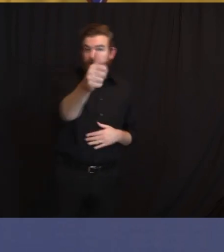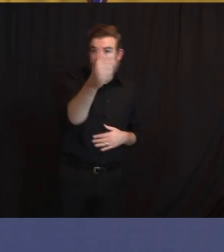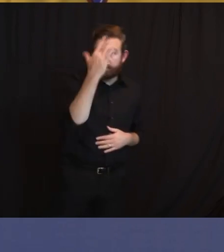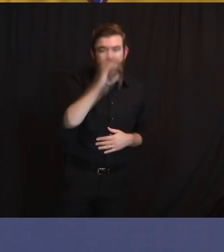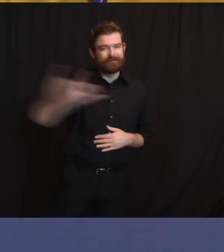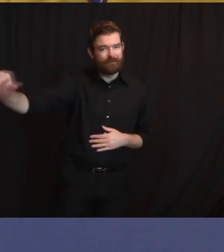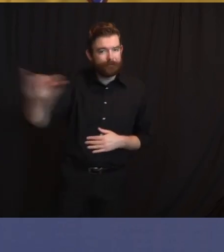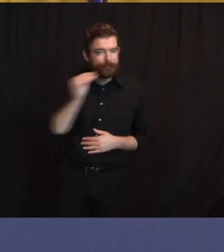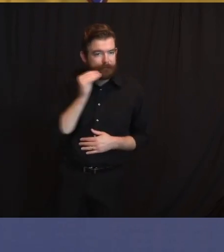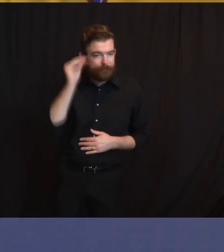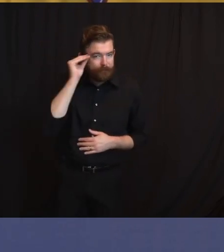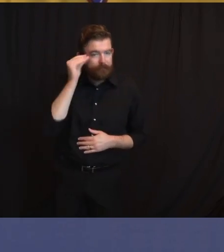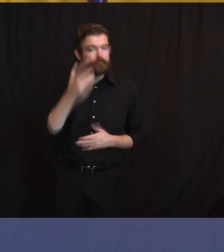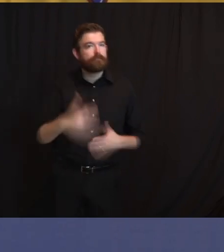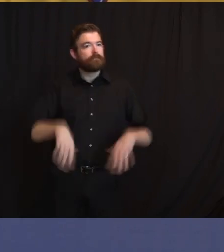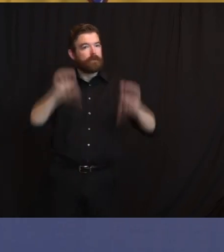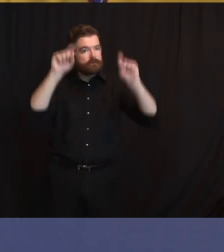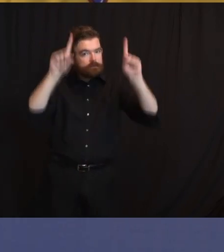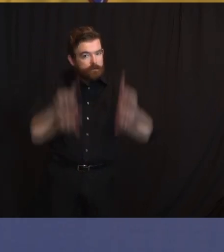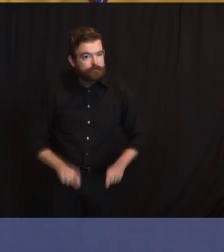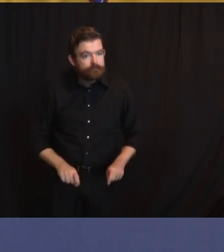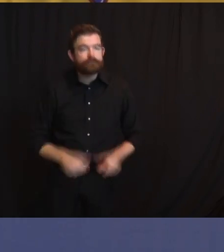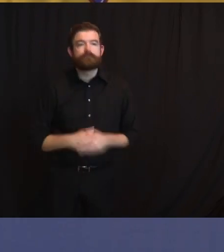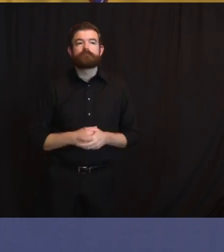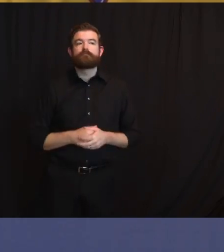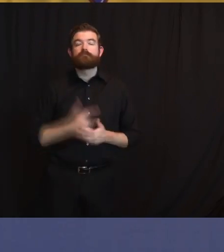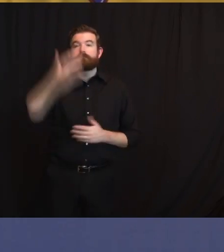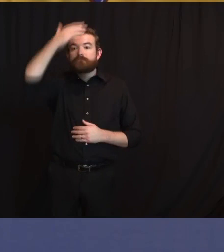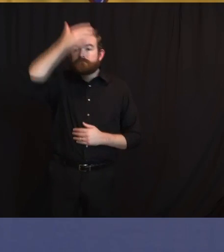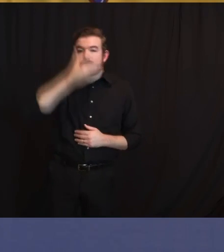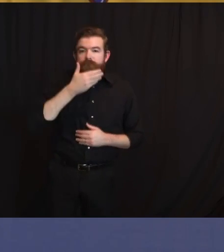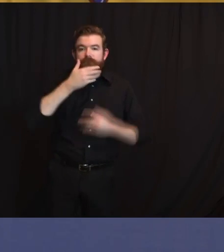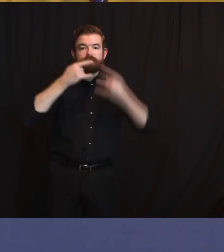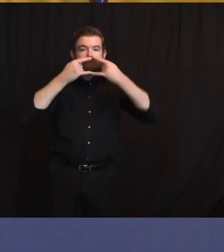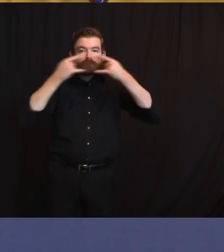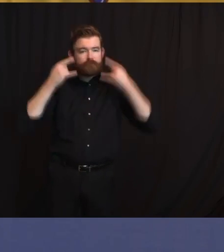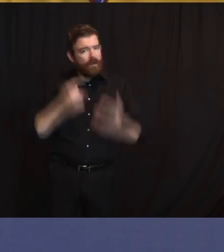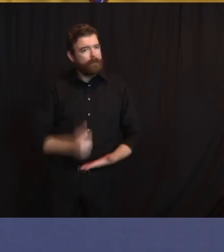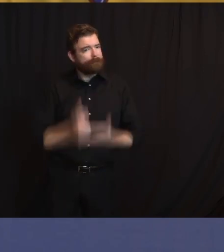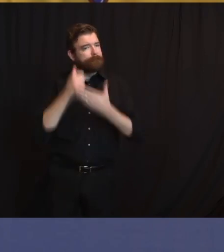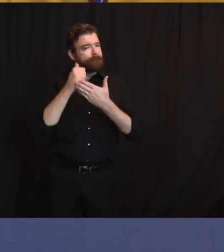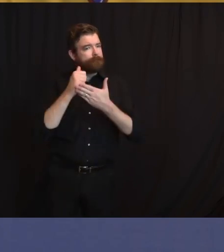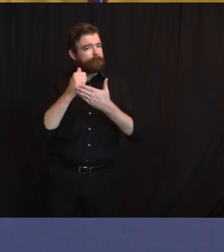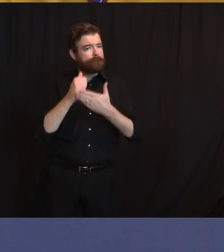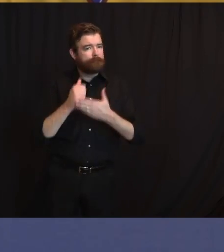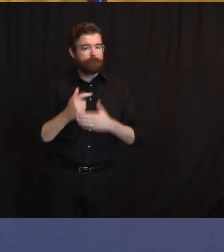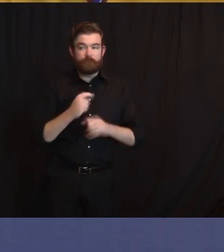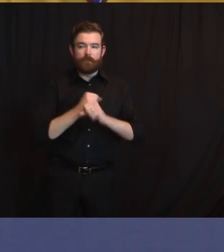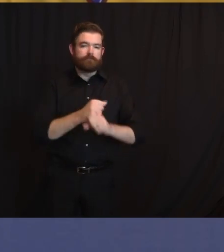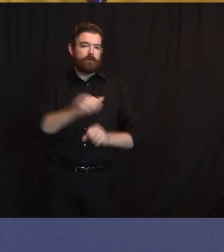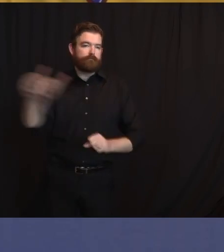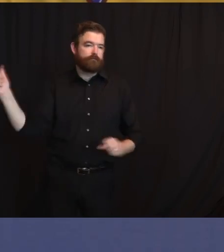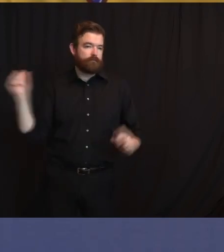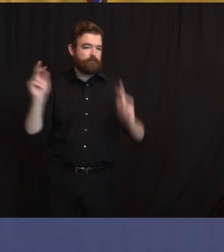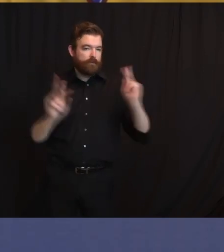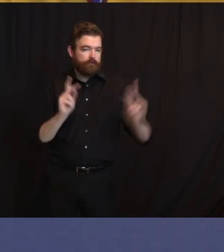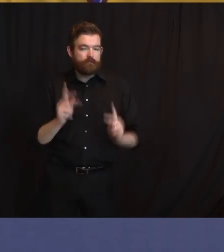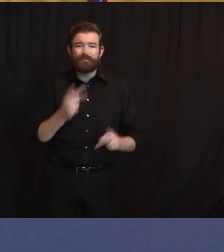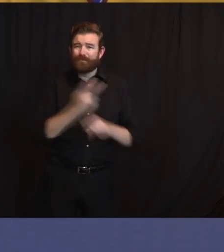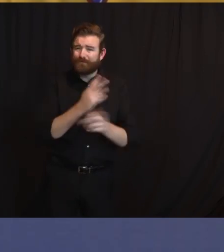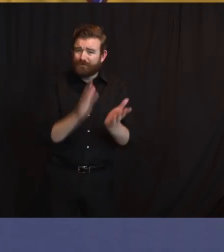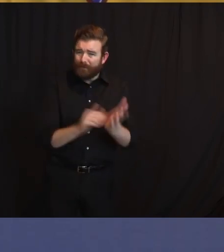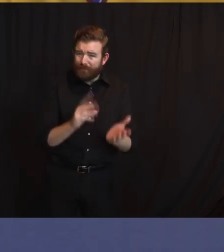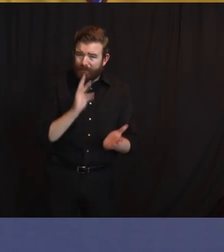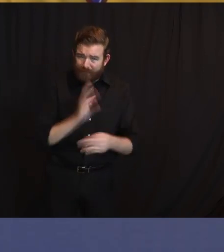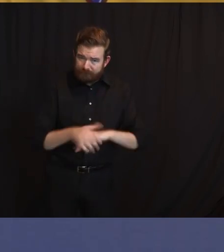face coverings really makes a difference, particularly for those around you. Washing with soap and water. Those